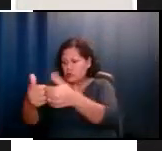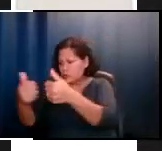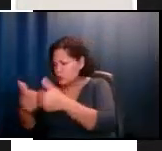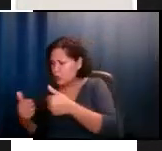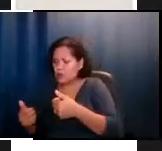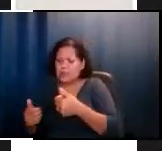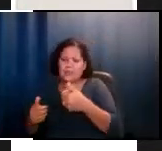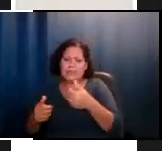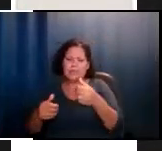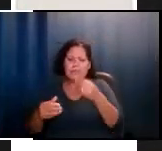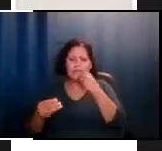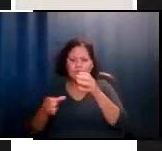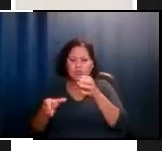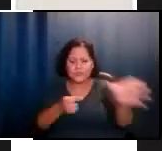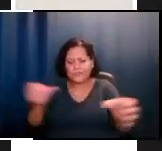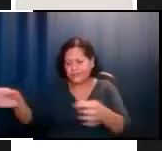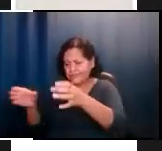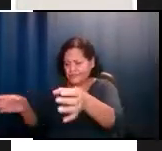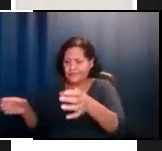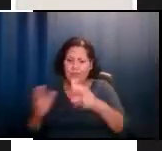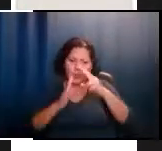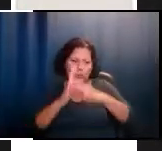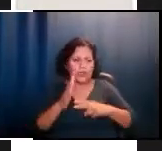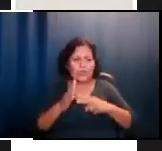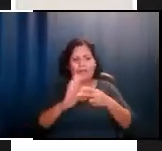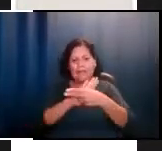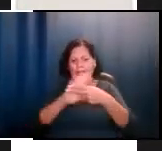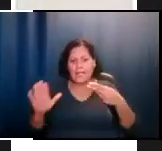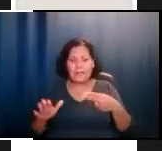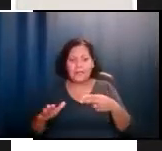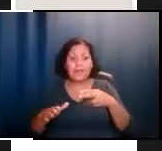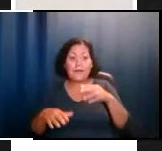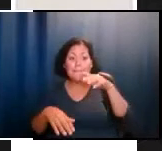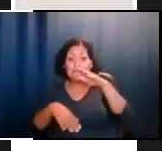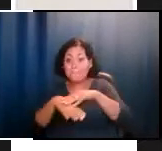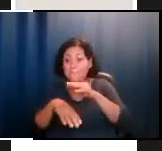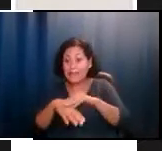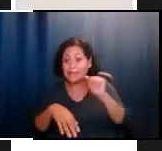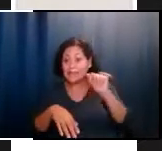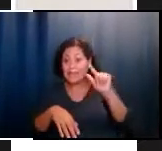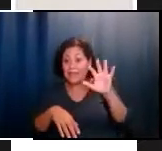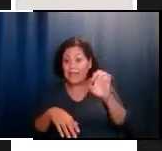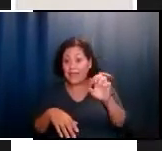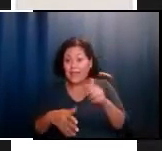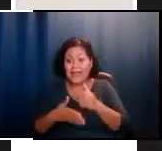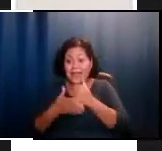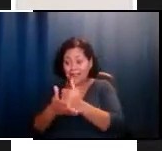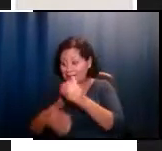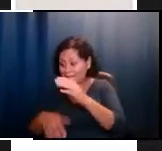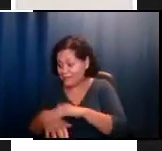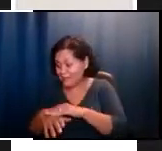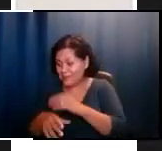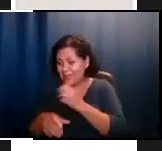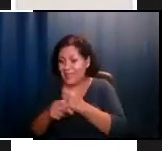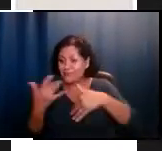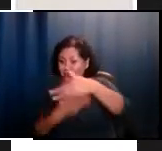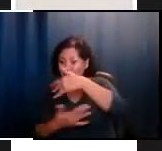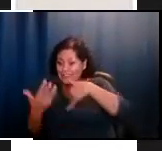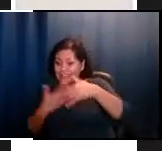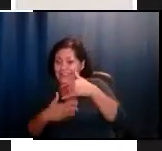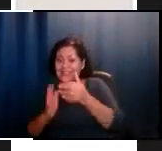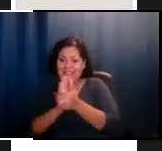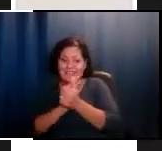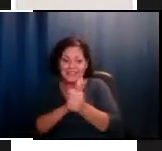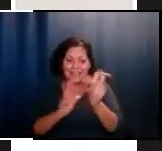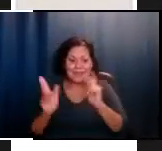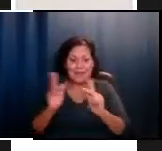items, reading labels. Pets Alive, you help the pets to where they get socialization skills so that people